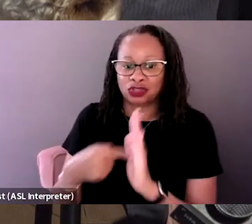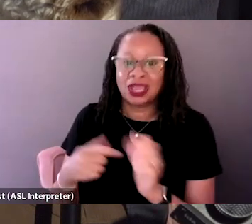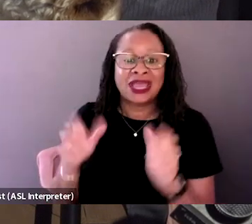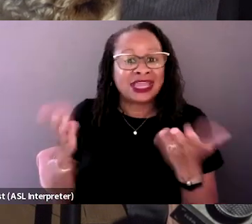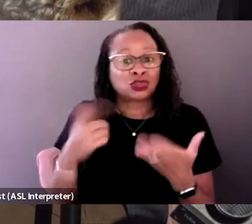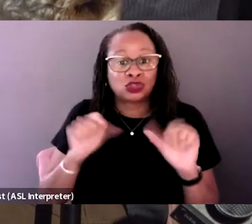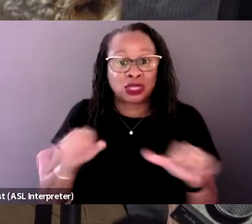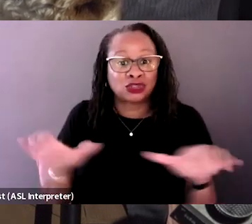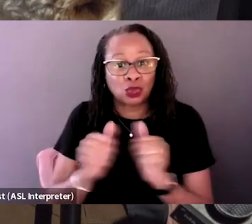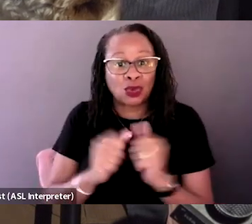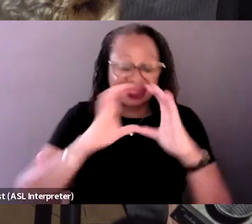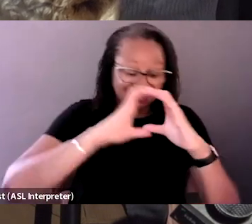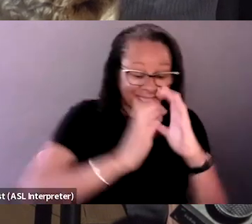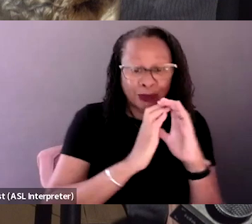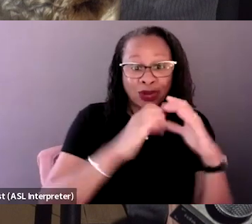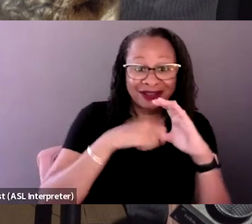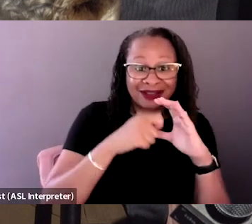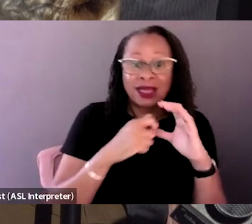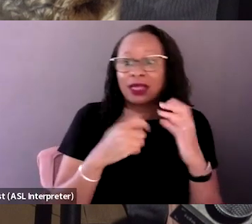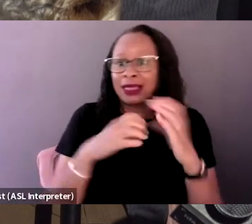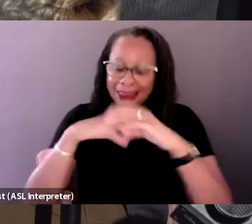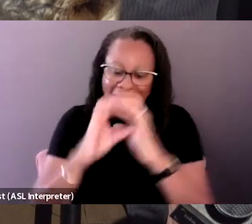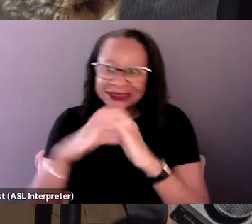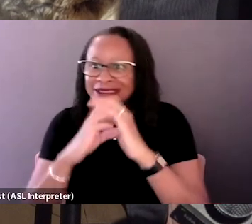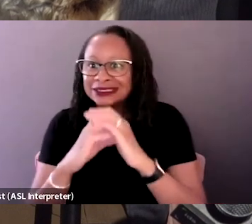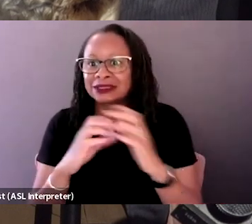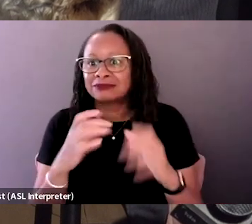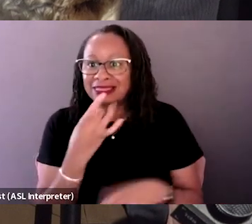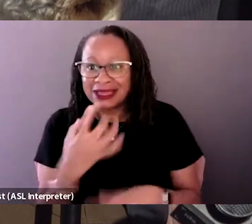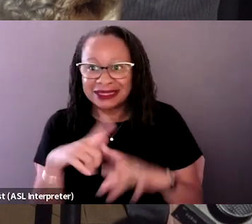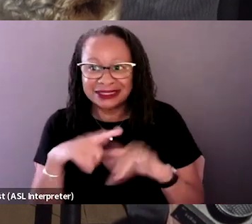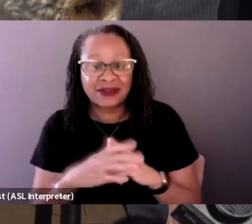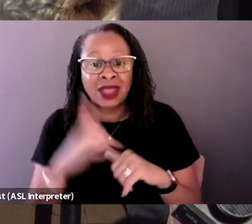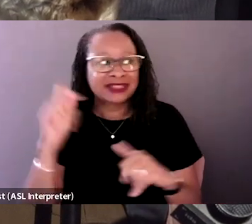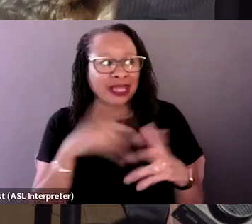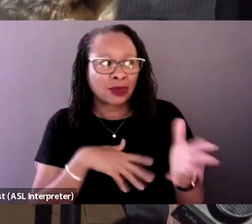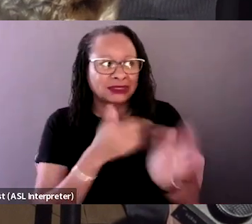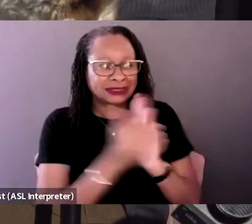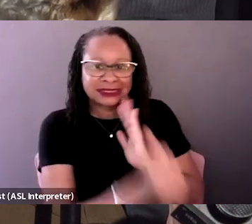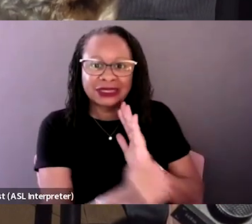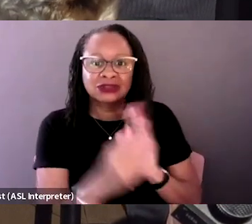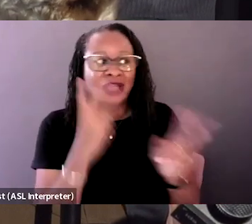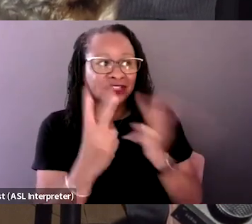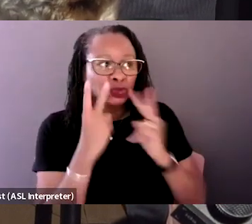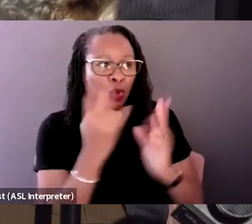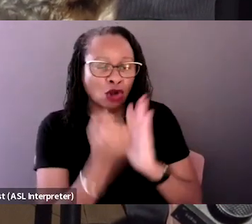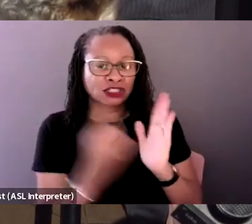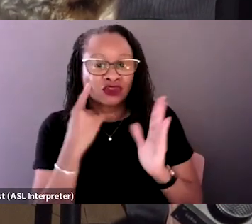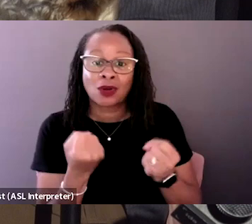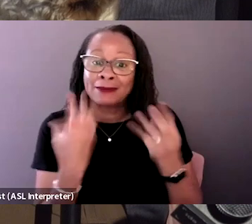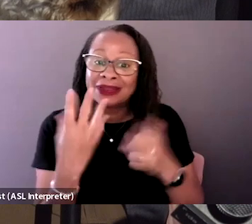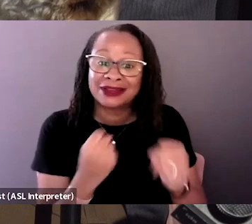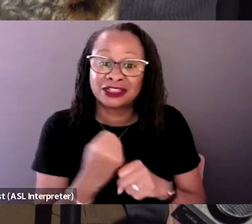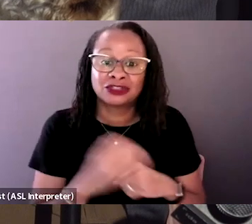you can do with the camera or lens or light, they were masters at it instantly because they had been visual artists for decades. And the way that they